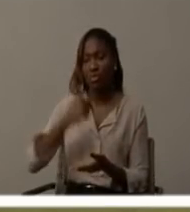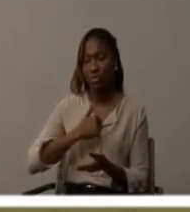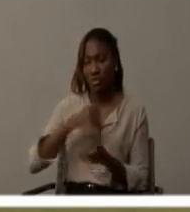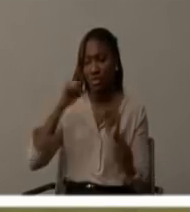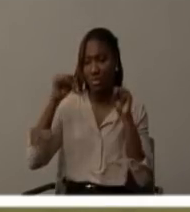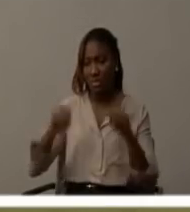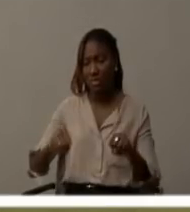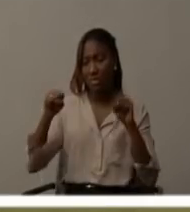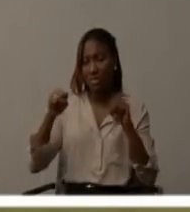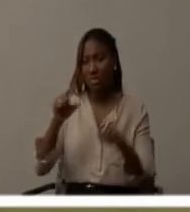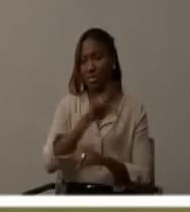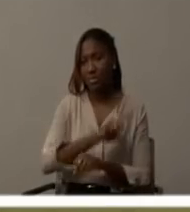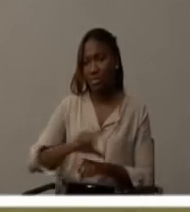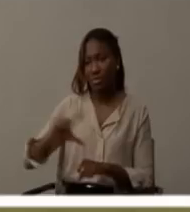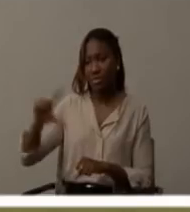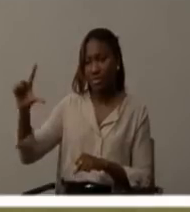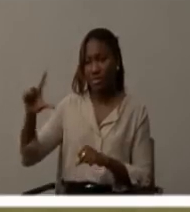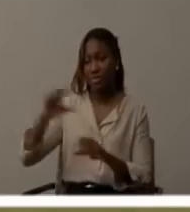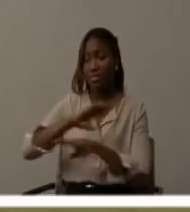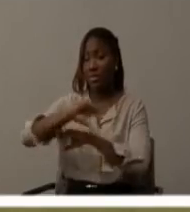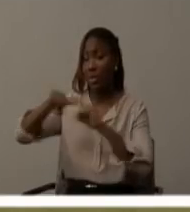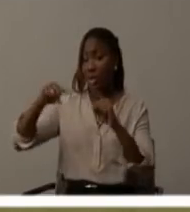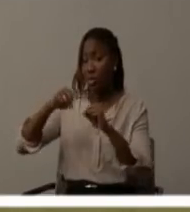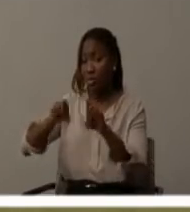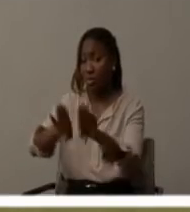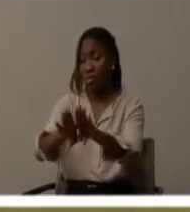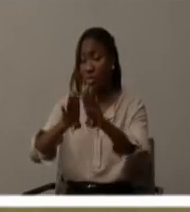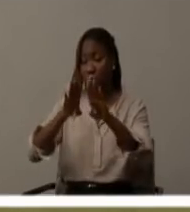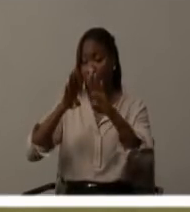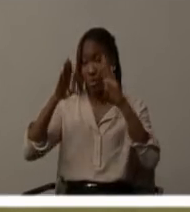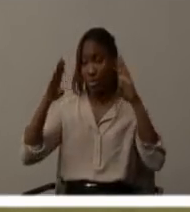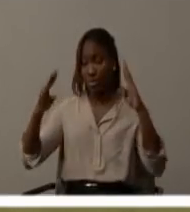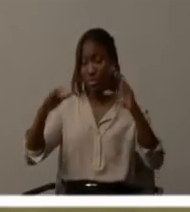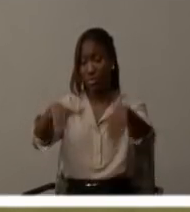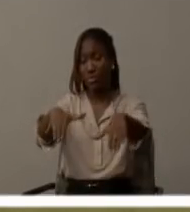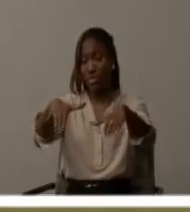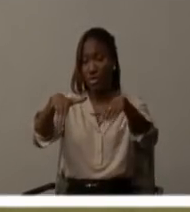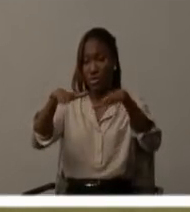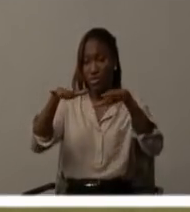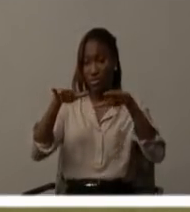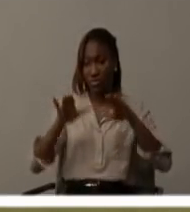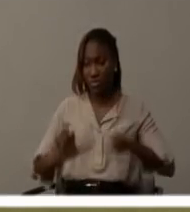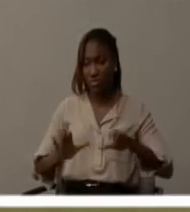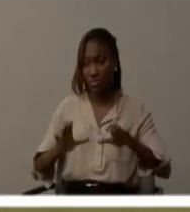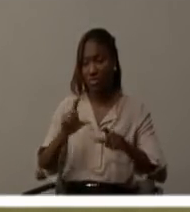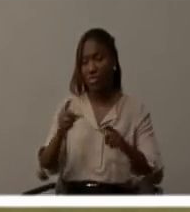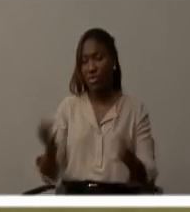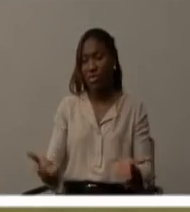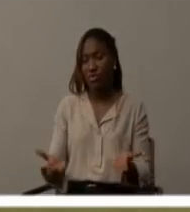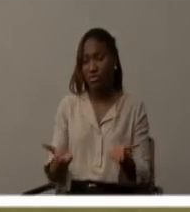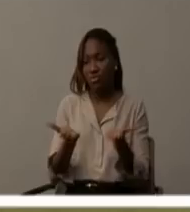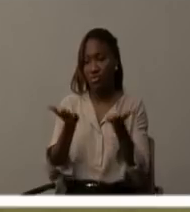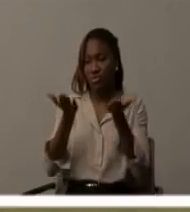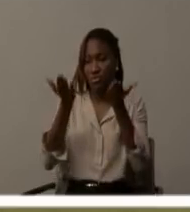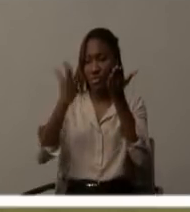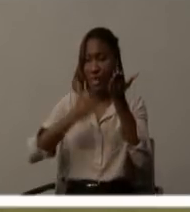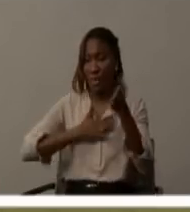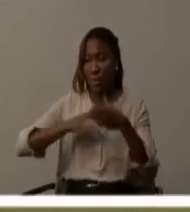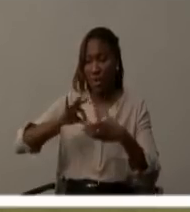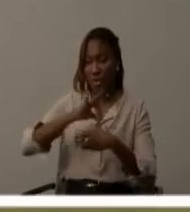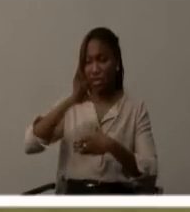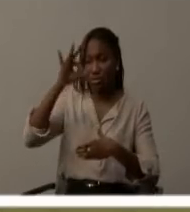graves and raise you from your graves, my people. And I shall put my spirit in you, and you